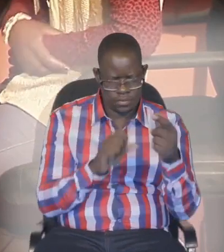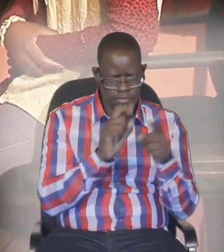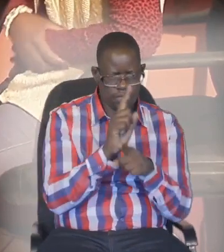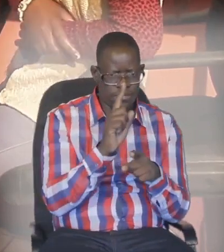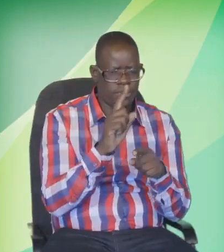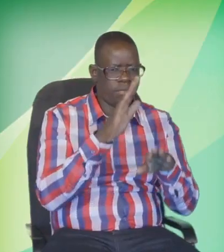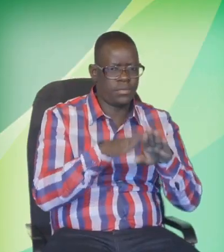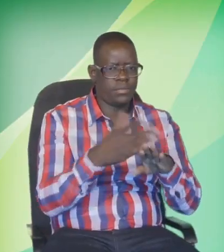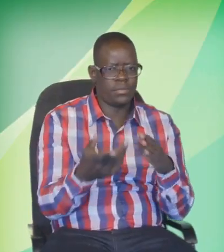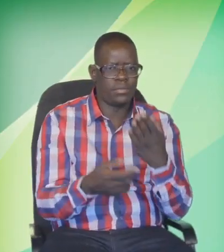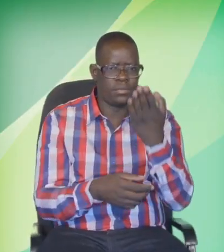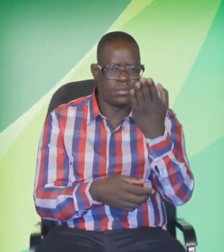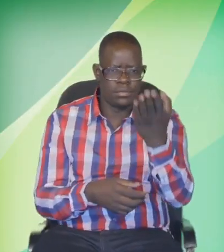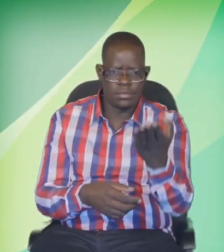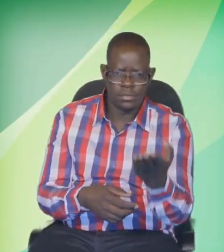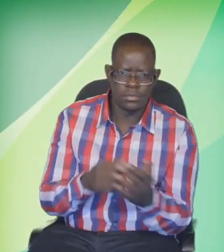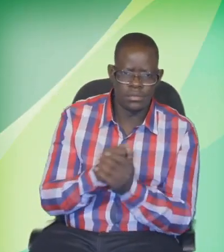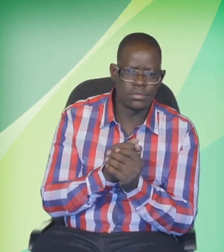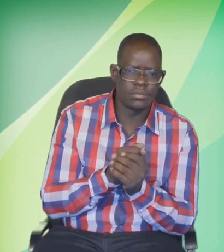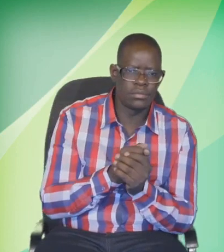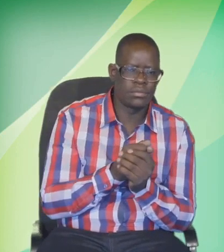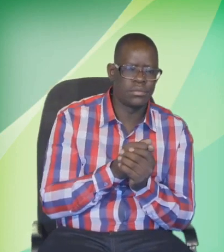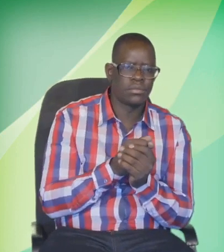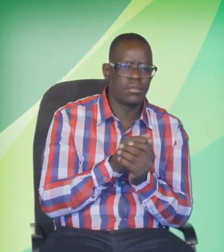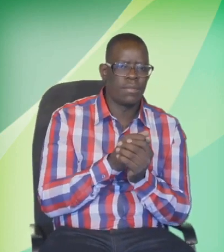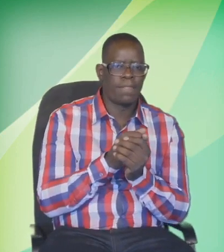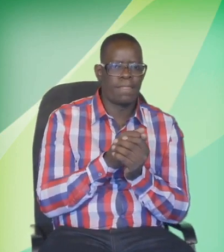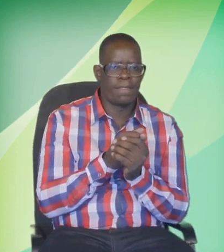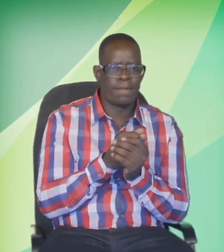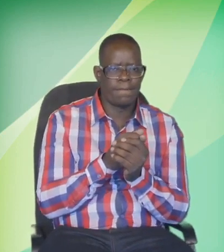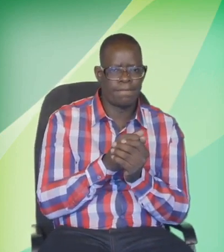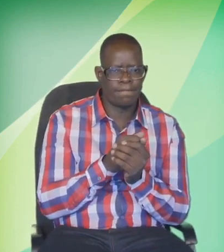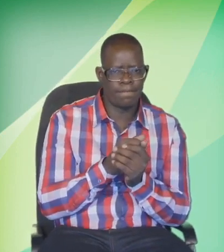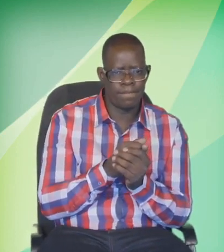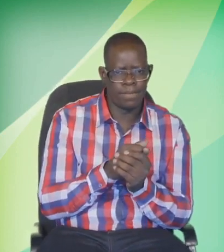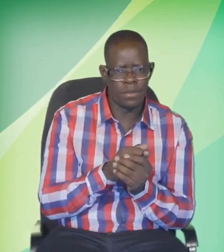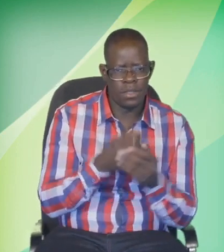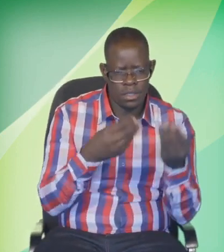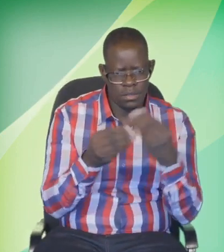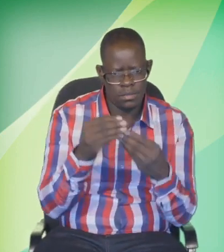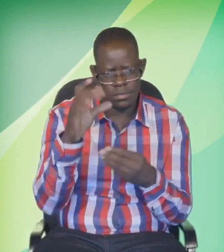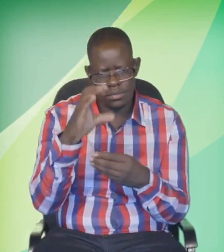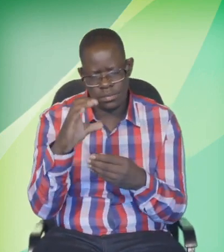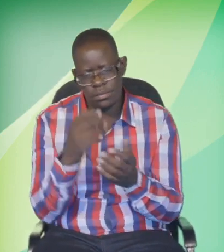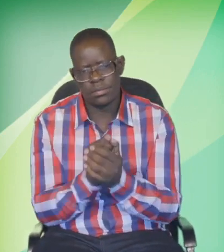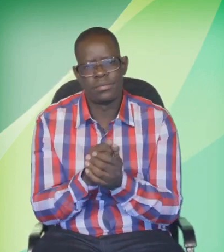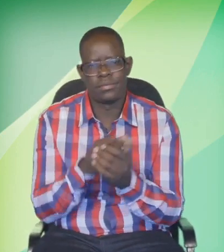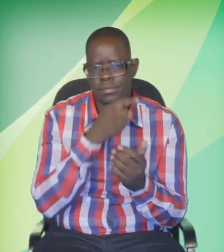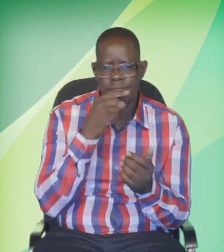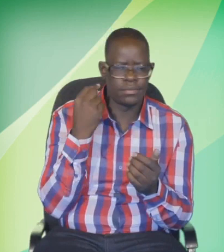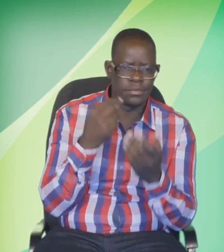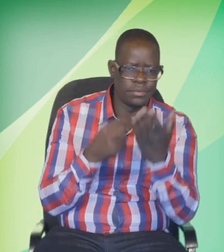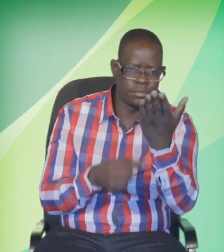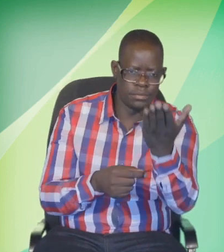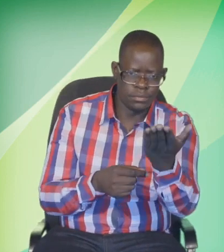For example, item in total and totals obtained from. Credit sales, debtors journal. Sales return or